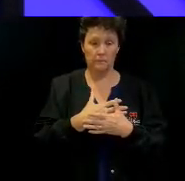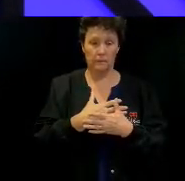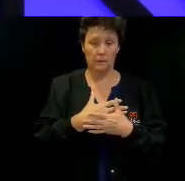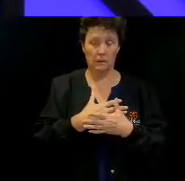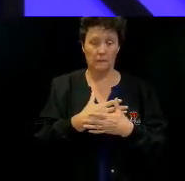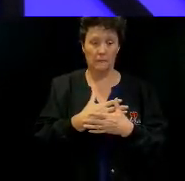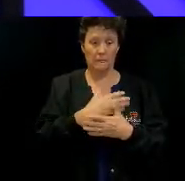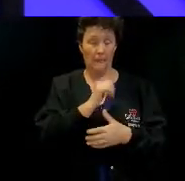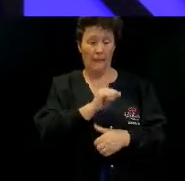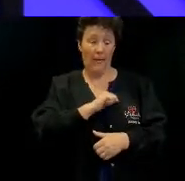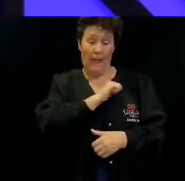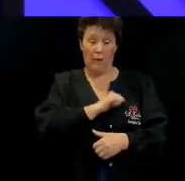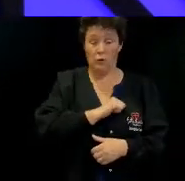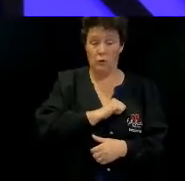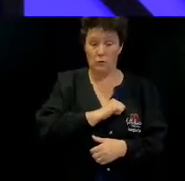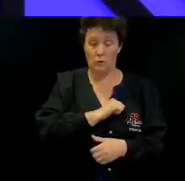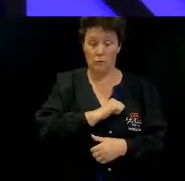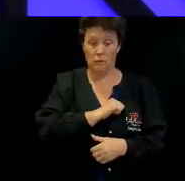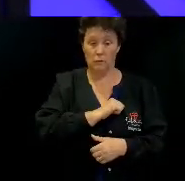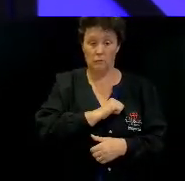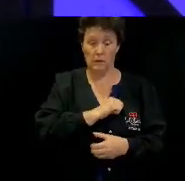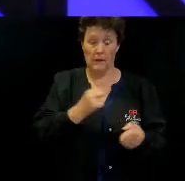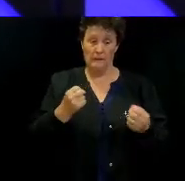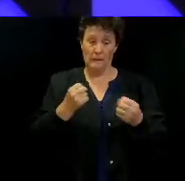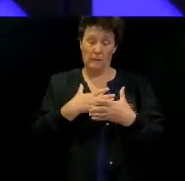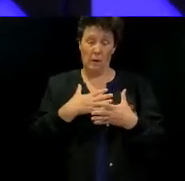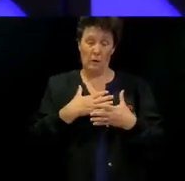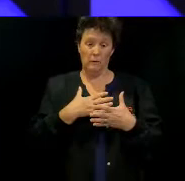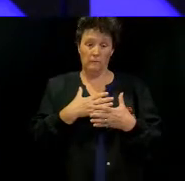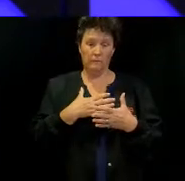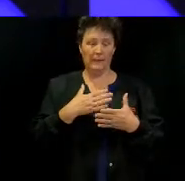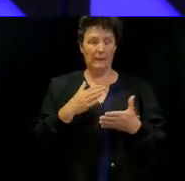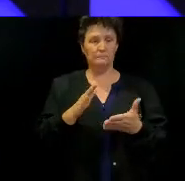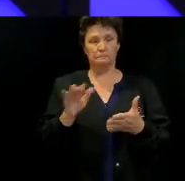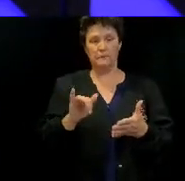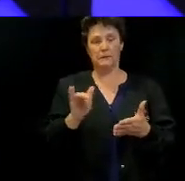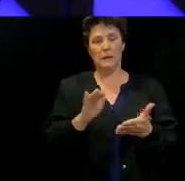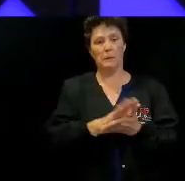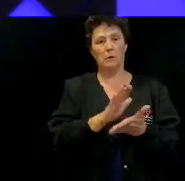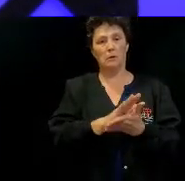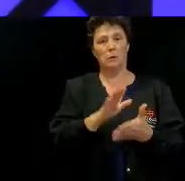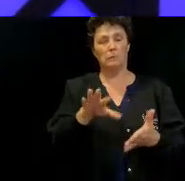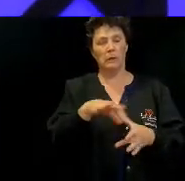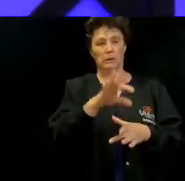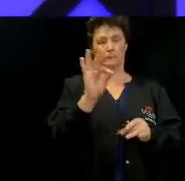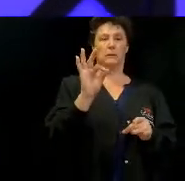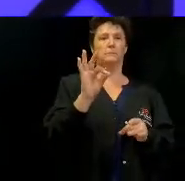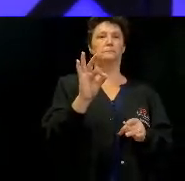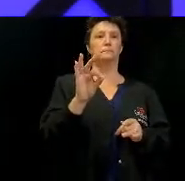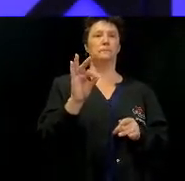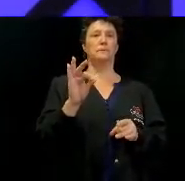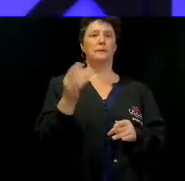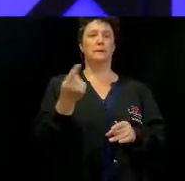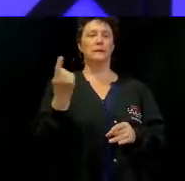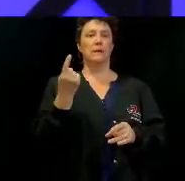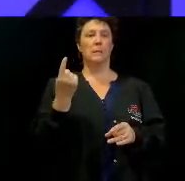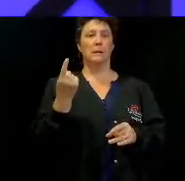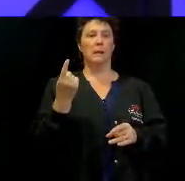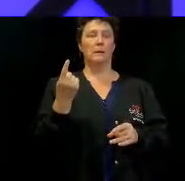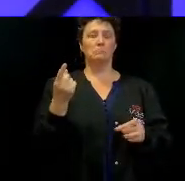attitude. That word spirit, it's an attitude. It's like school spirit. That word spirit there means, it's kind of like school spirit. It's something that can get on